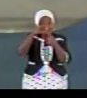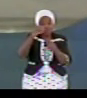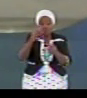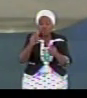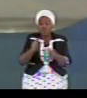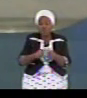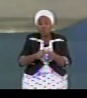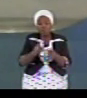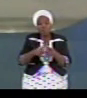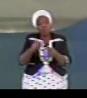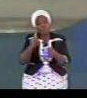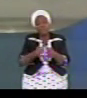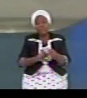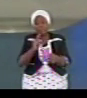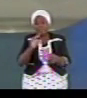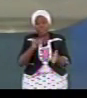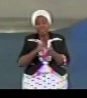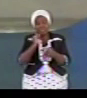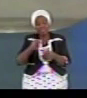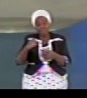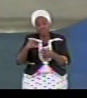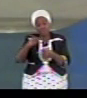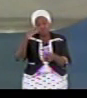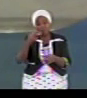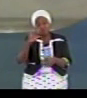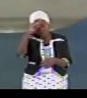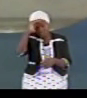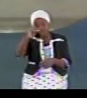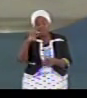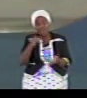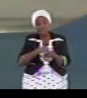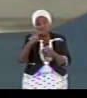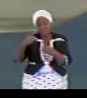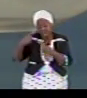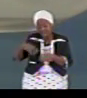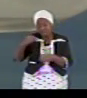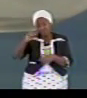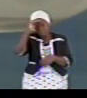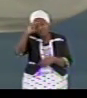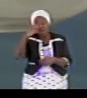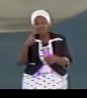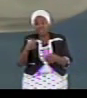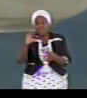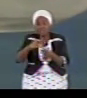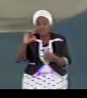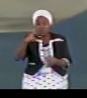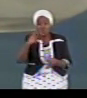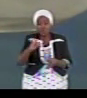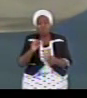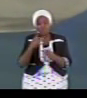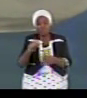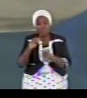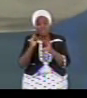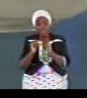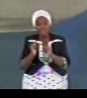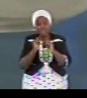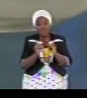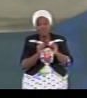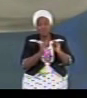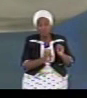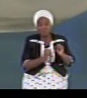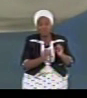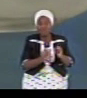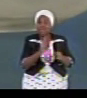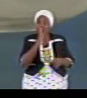heart of the man. It's the mind of the man. The spirit of the individual